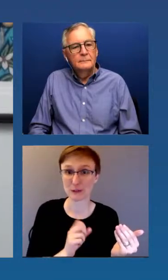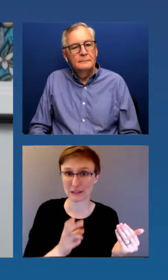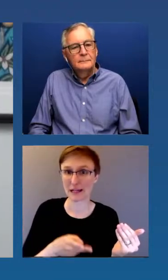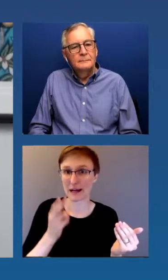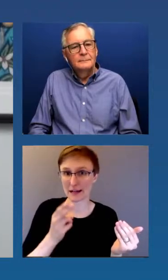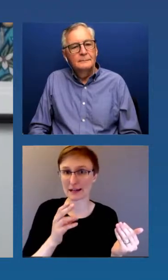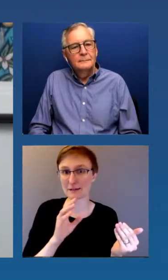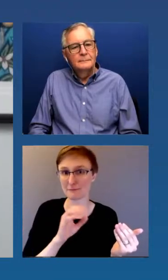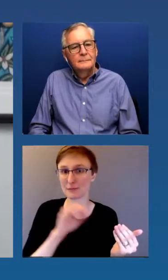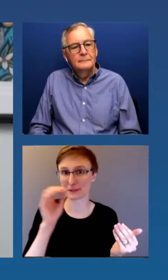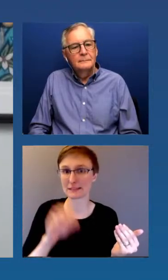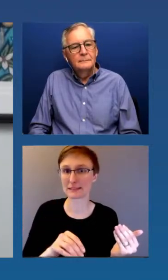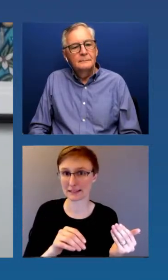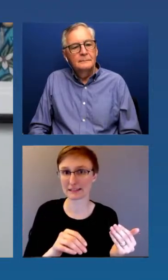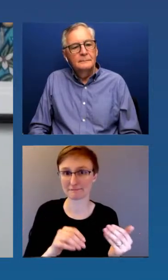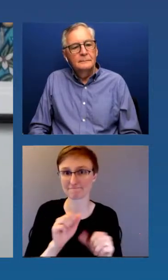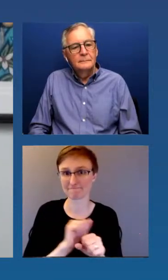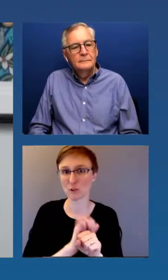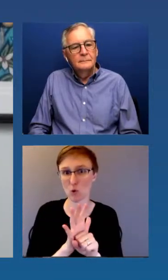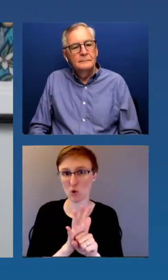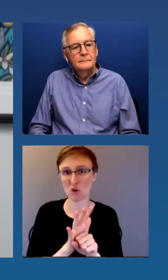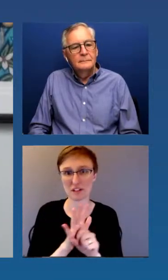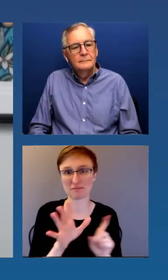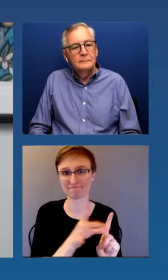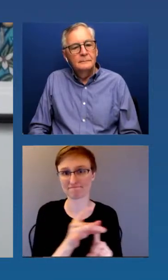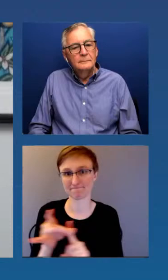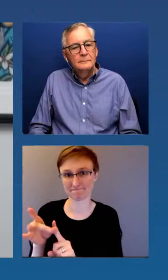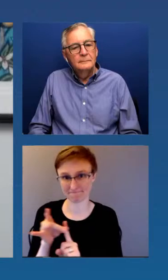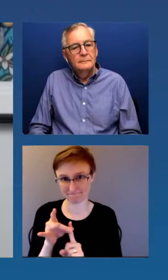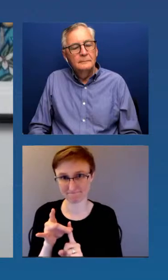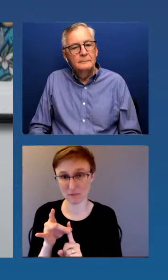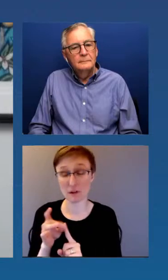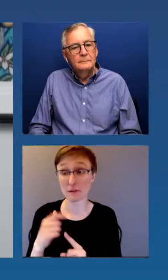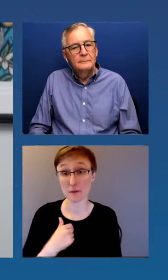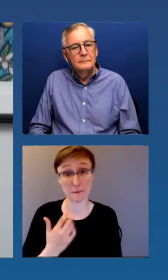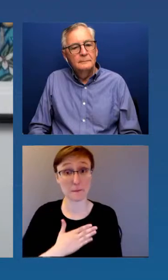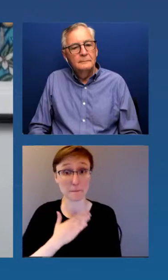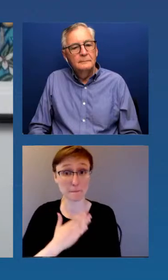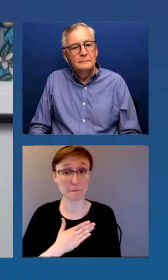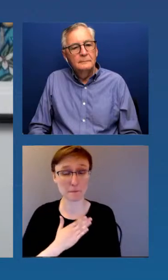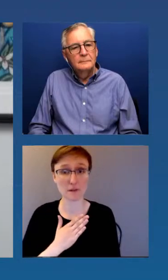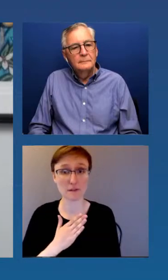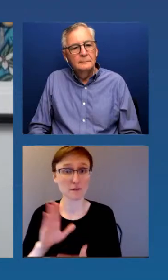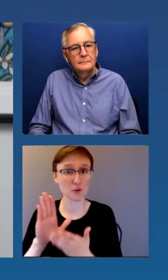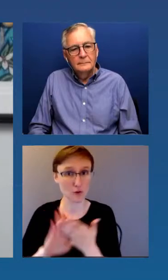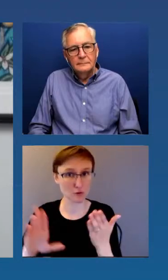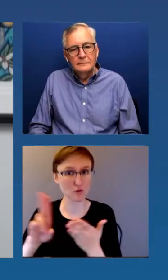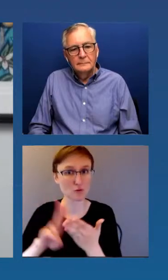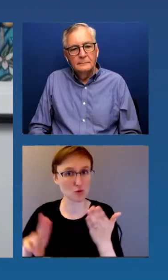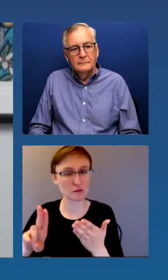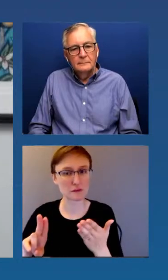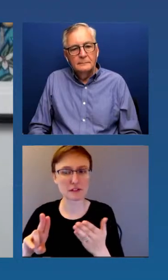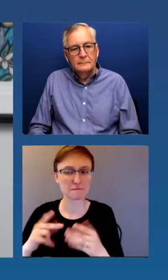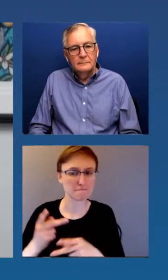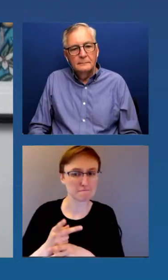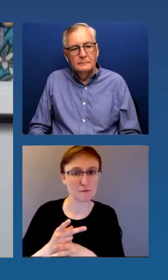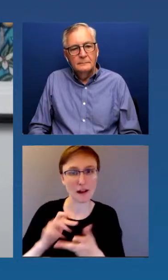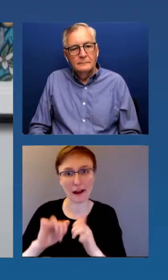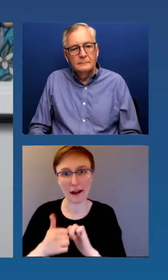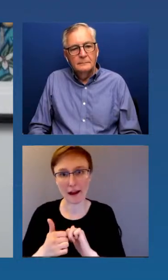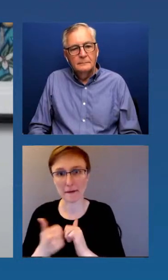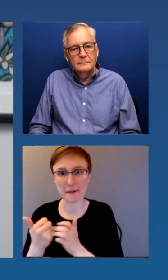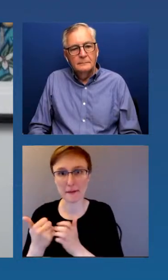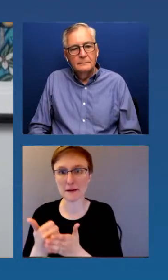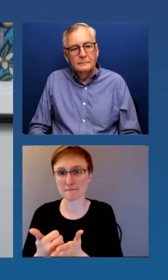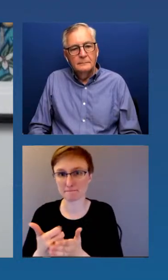thankful that our post-secondary institutions are examining how they can assist. And,